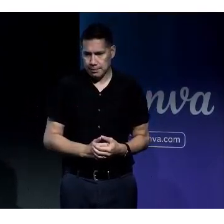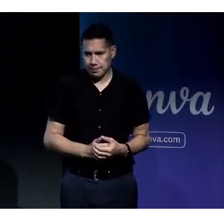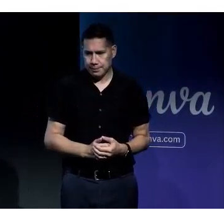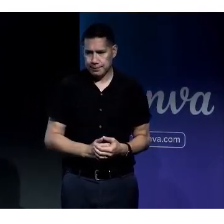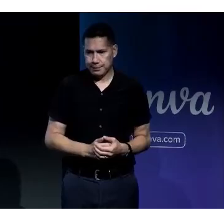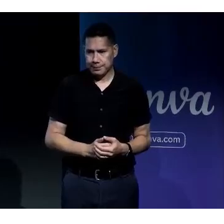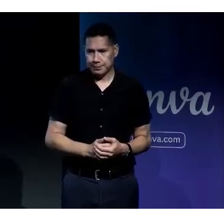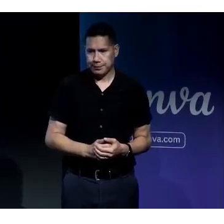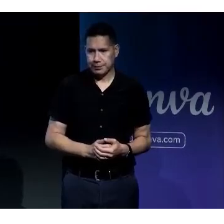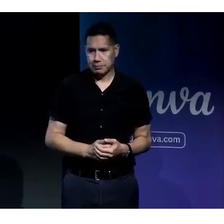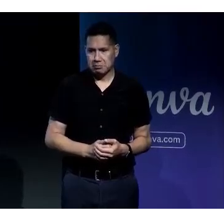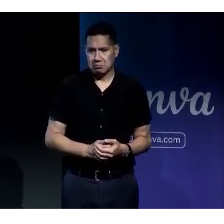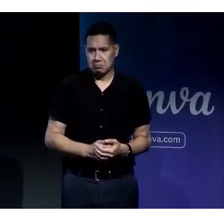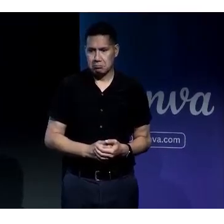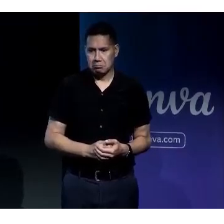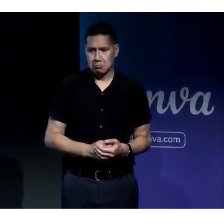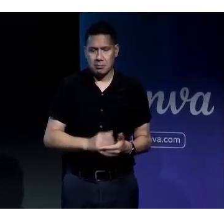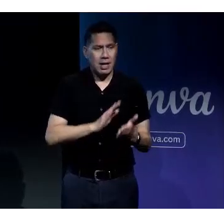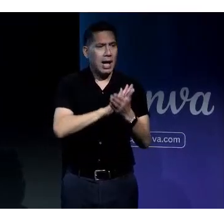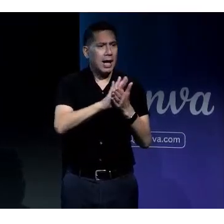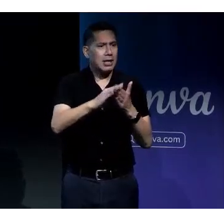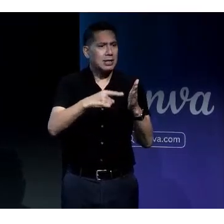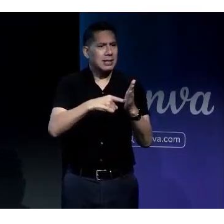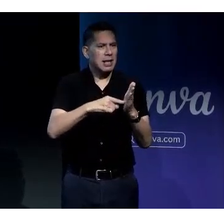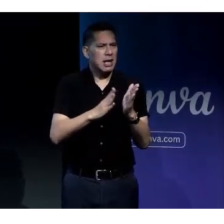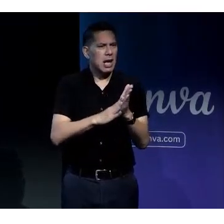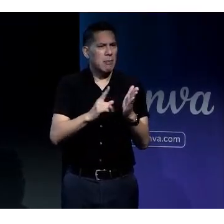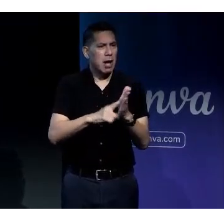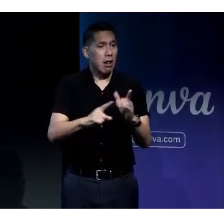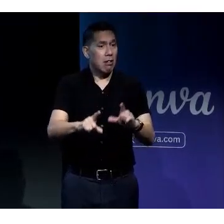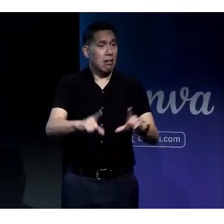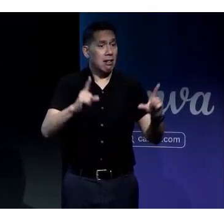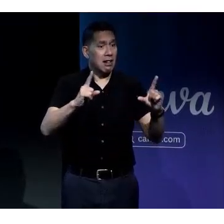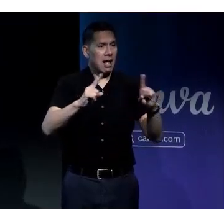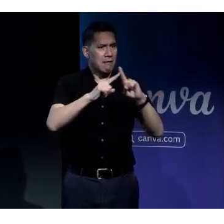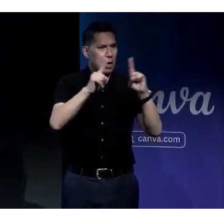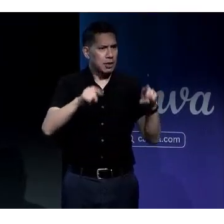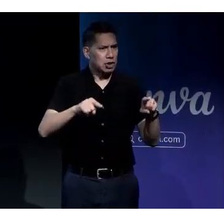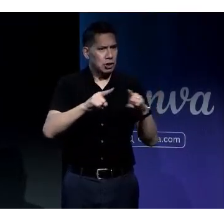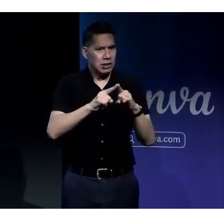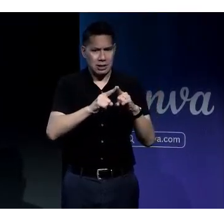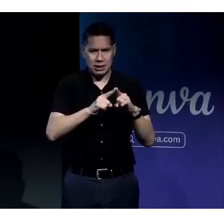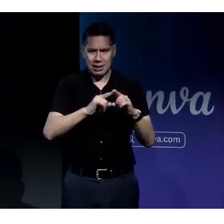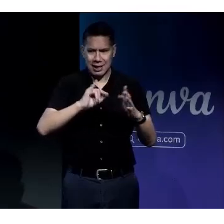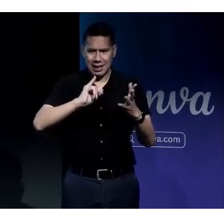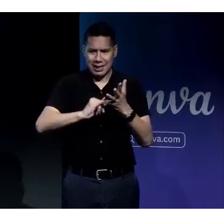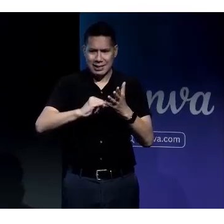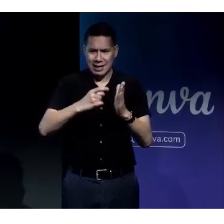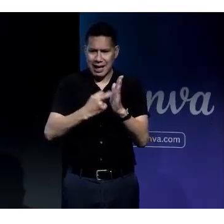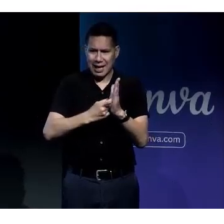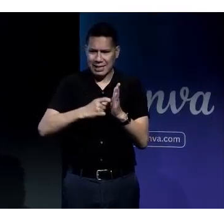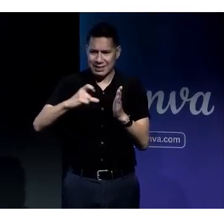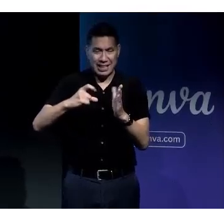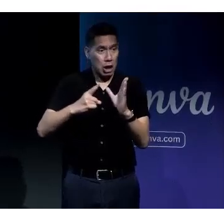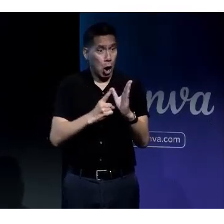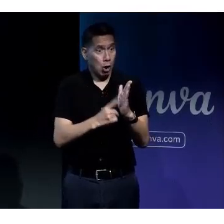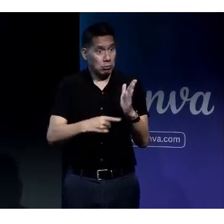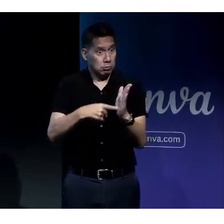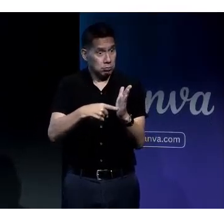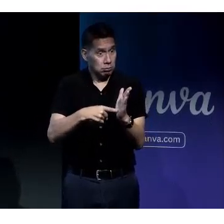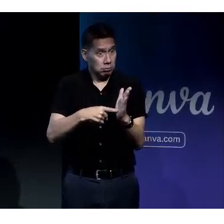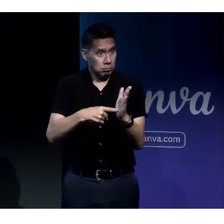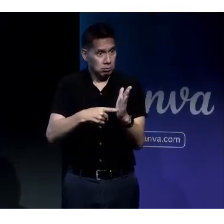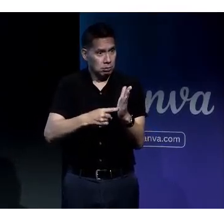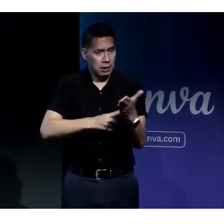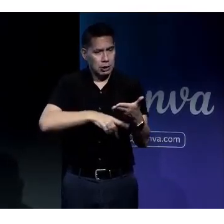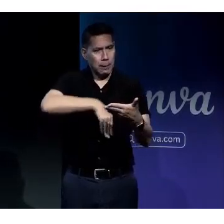So let's take a typical slice of HTML here. We have an image tag. It's got an src and an alt attribute. That's then painted